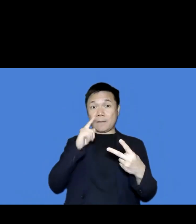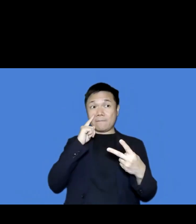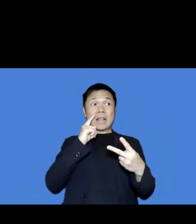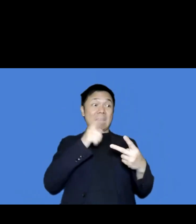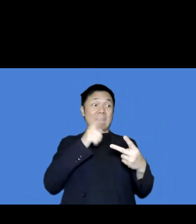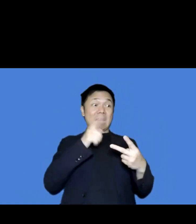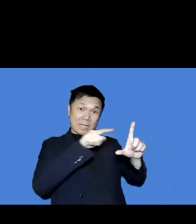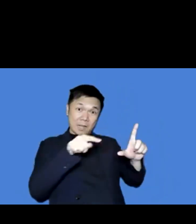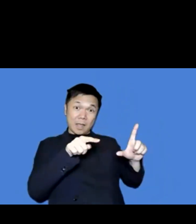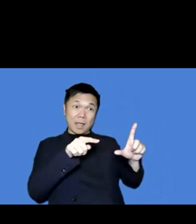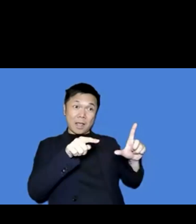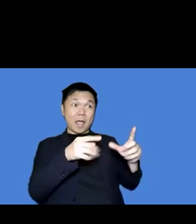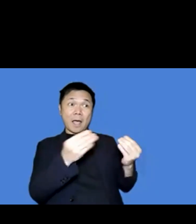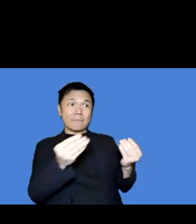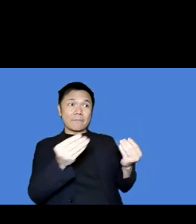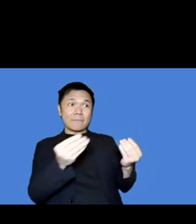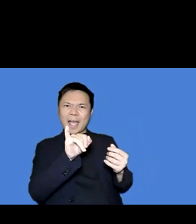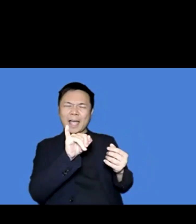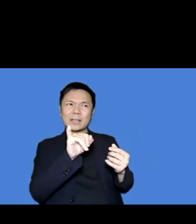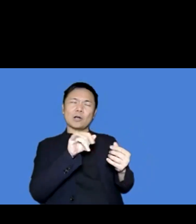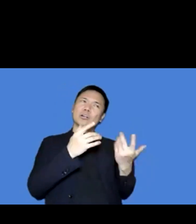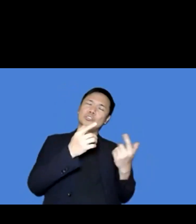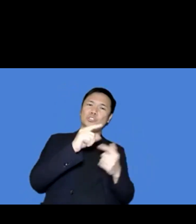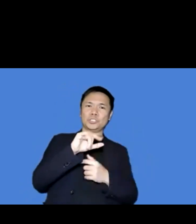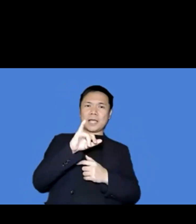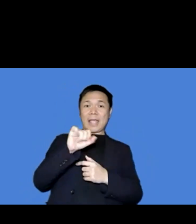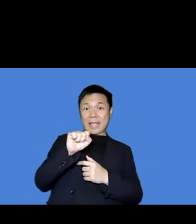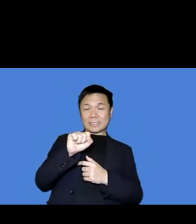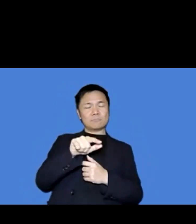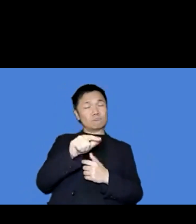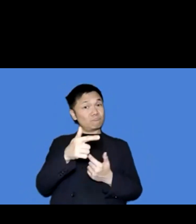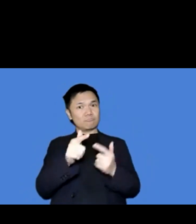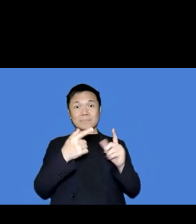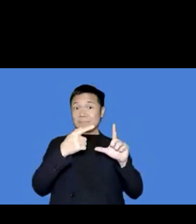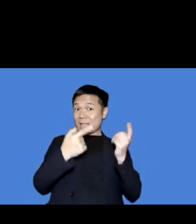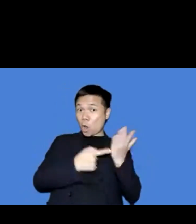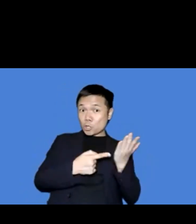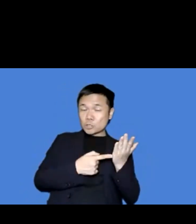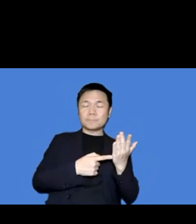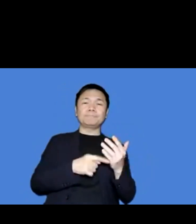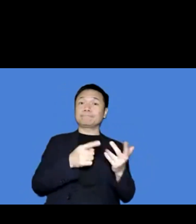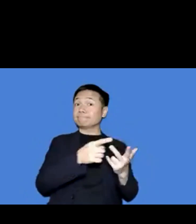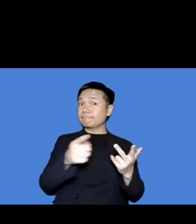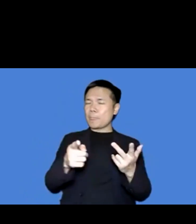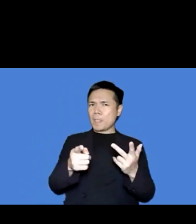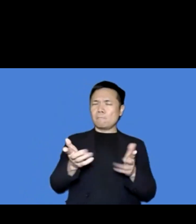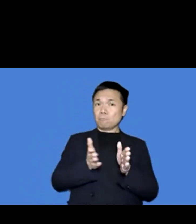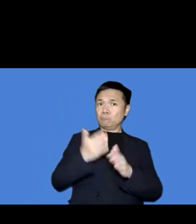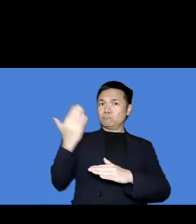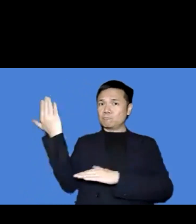on. Apart from that, many of the speakers also reiterated, but as I am also working on the same, so I want to